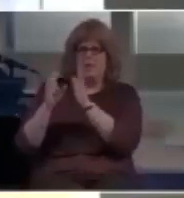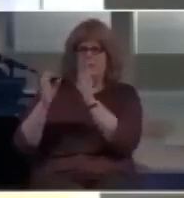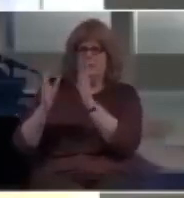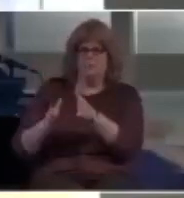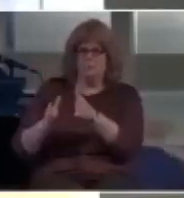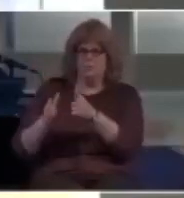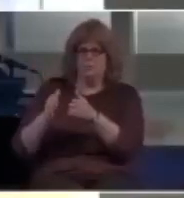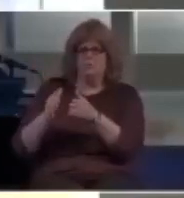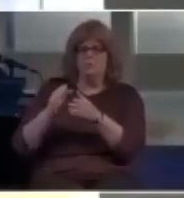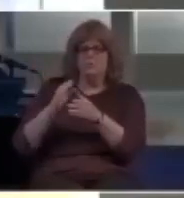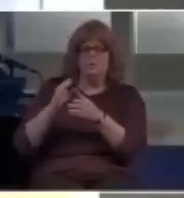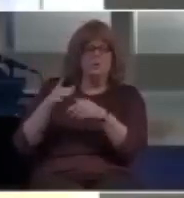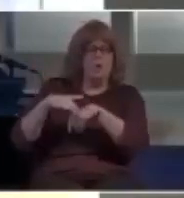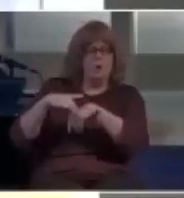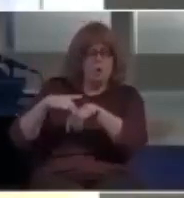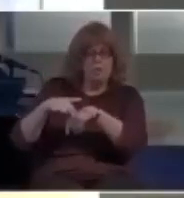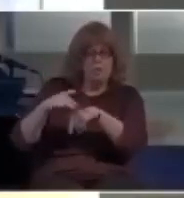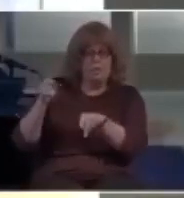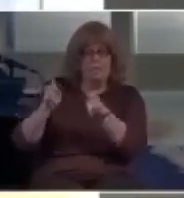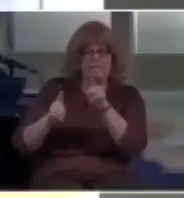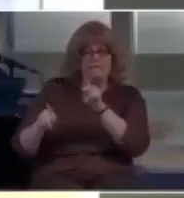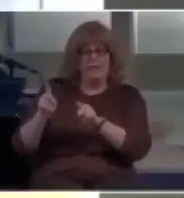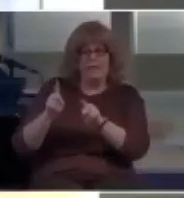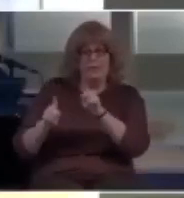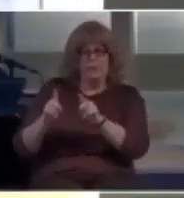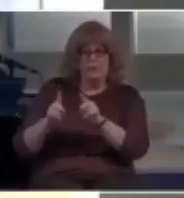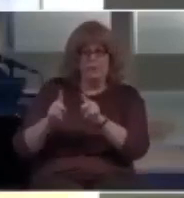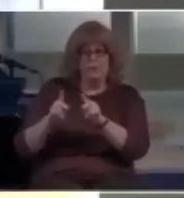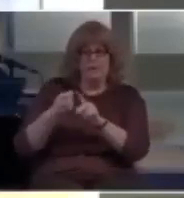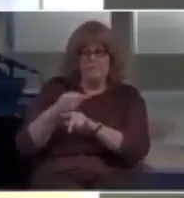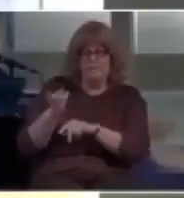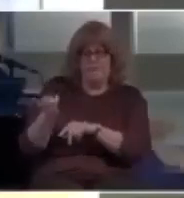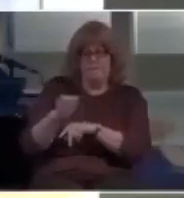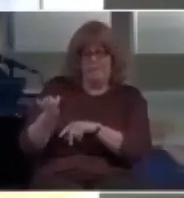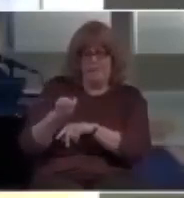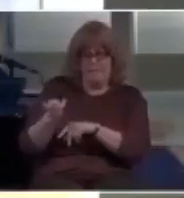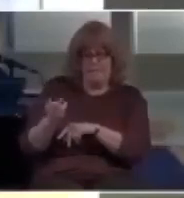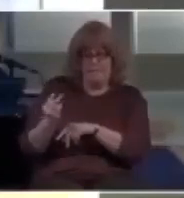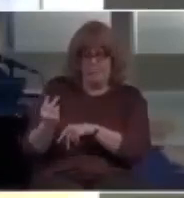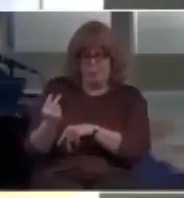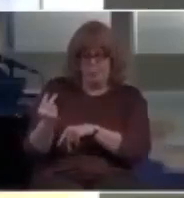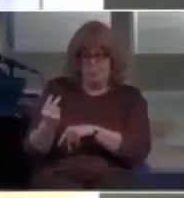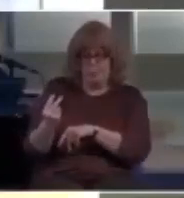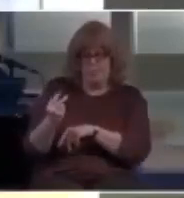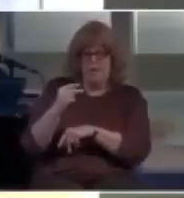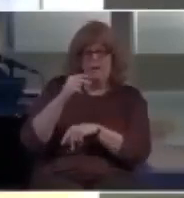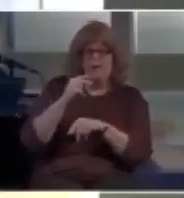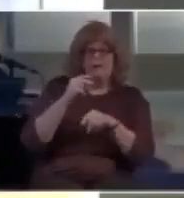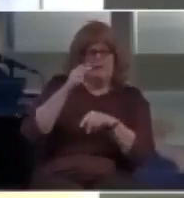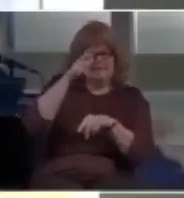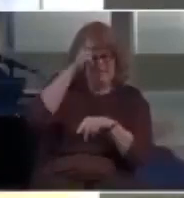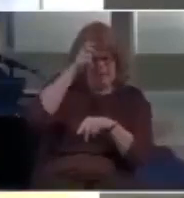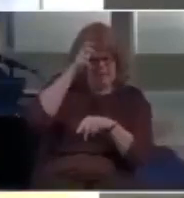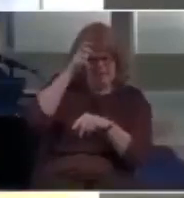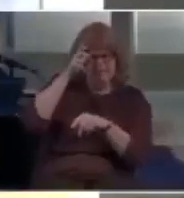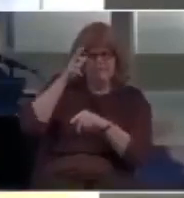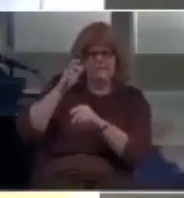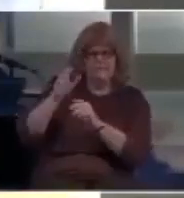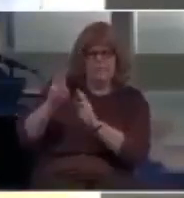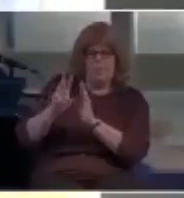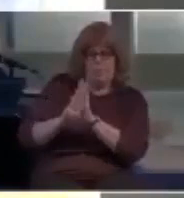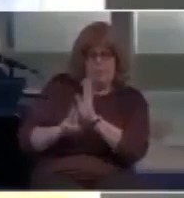revelation. These are earthly figures through whom Satan's will is accomplished on